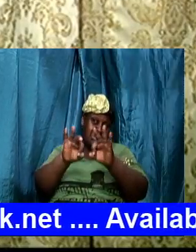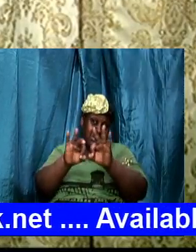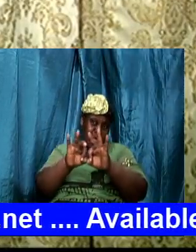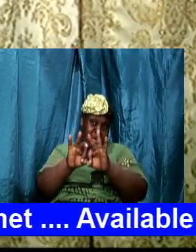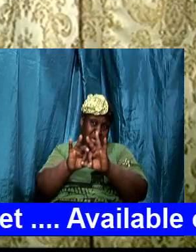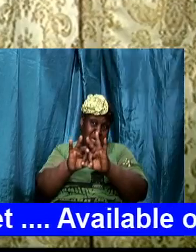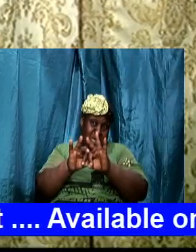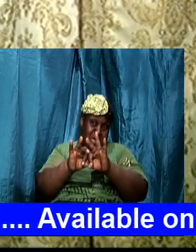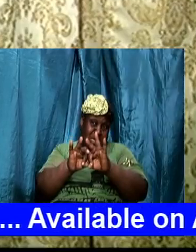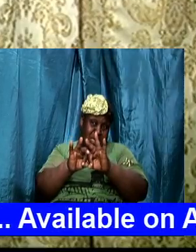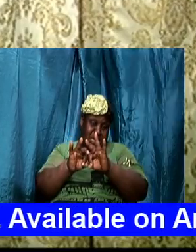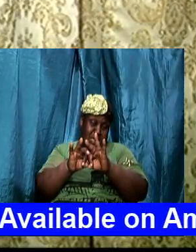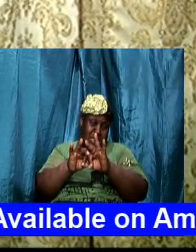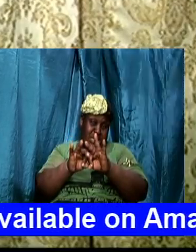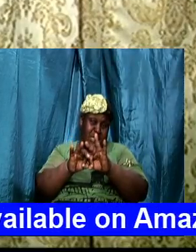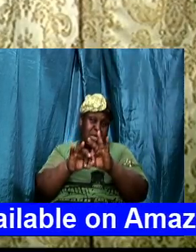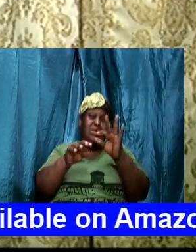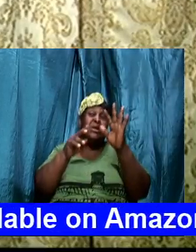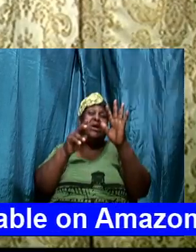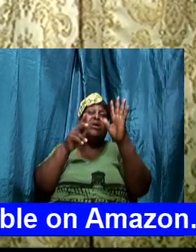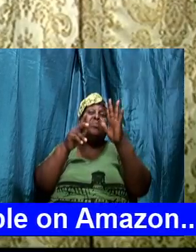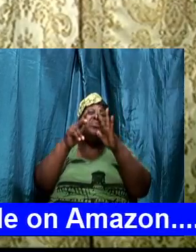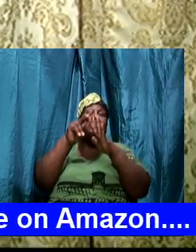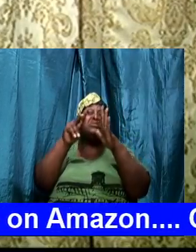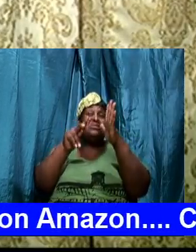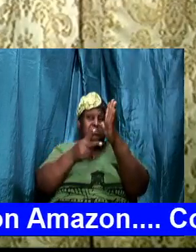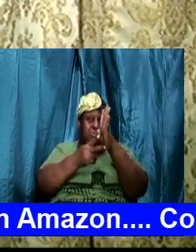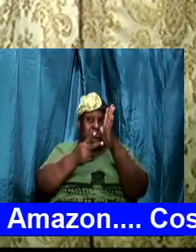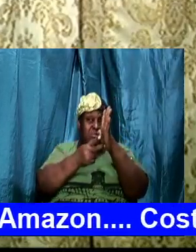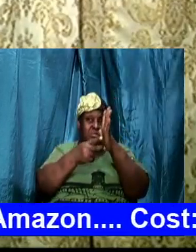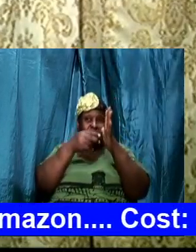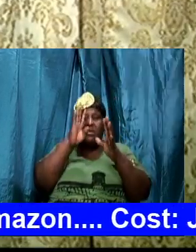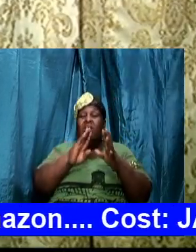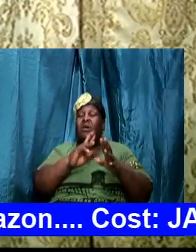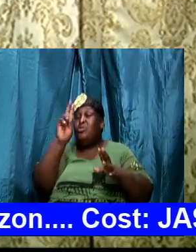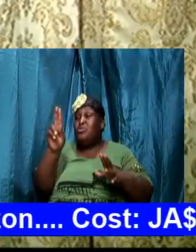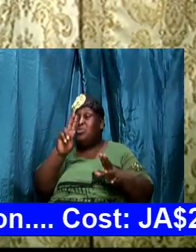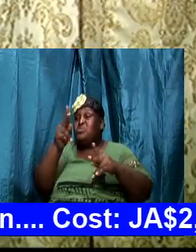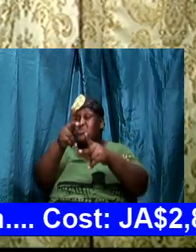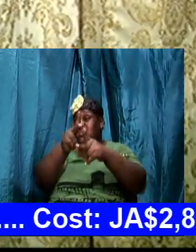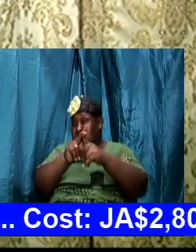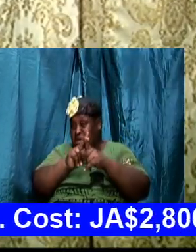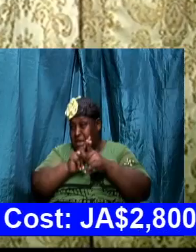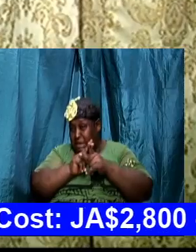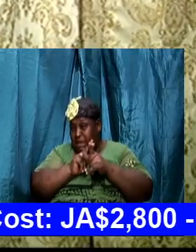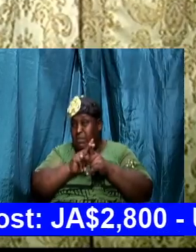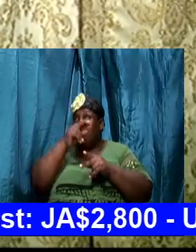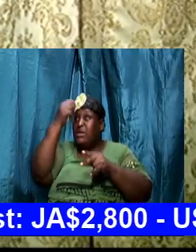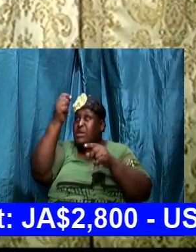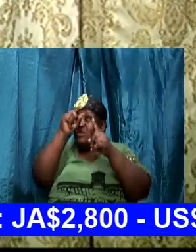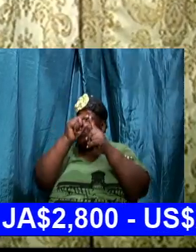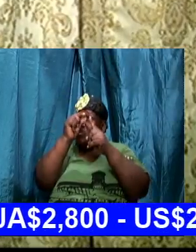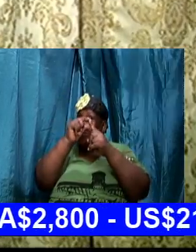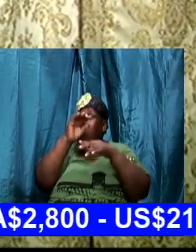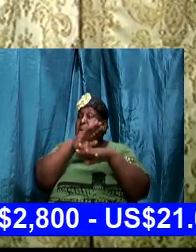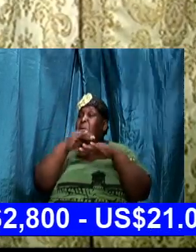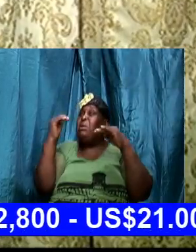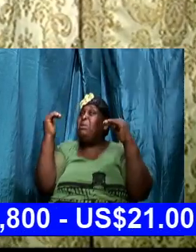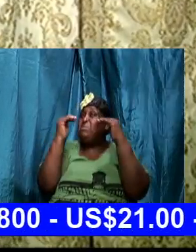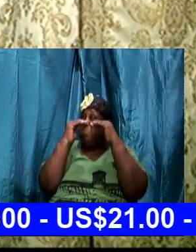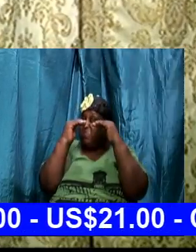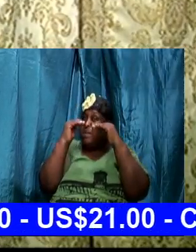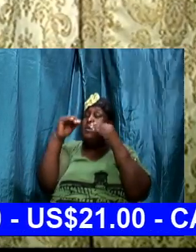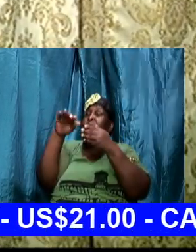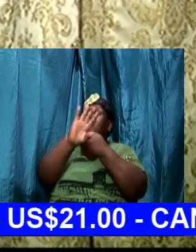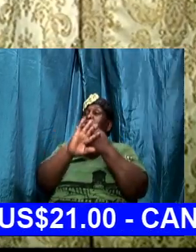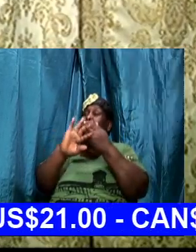that God has used to keep His words at a level, to protect